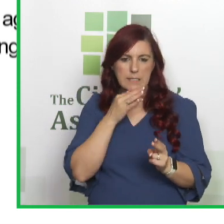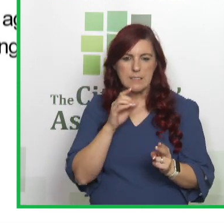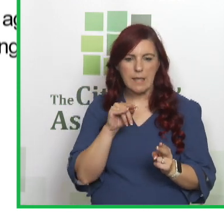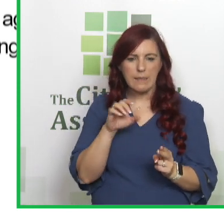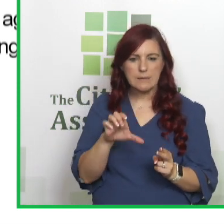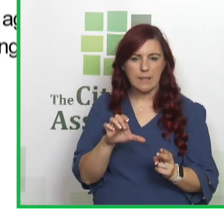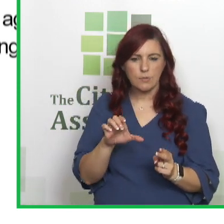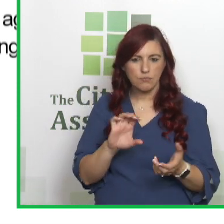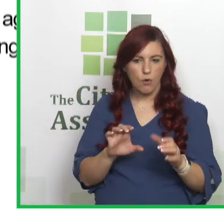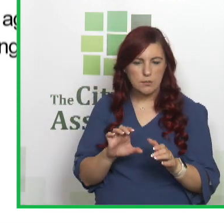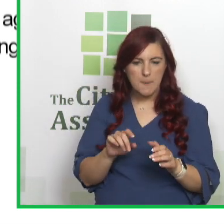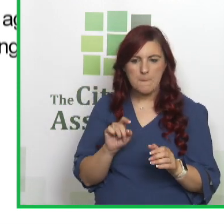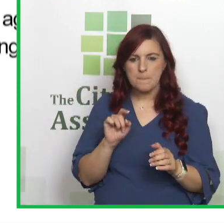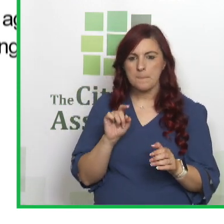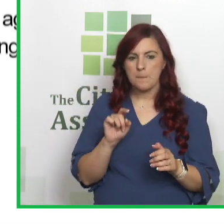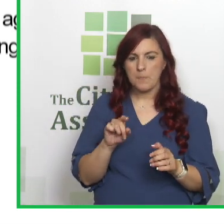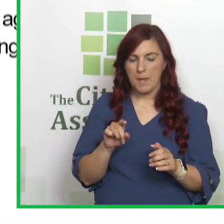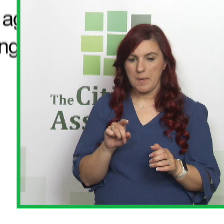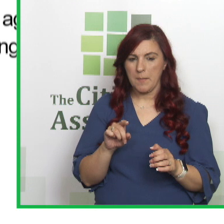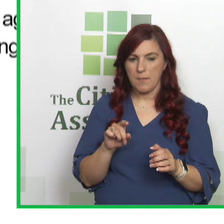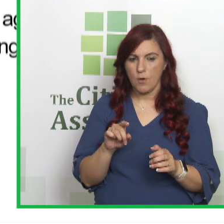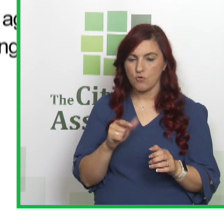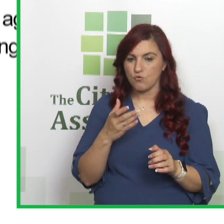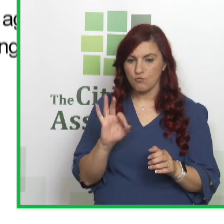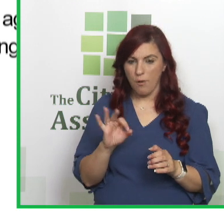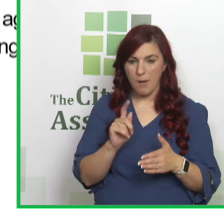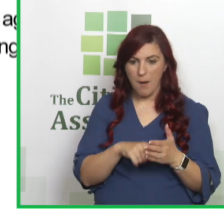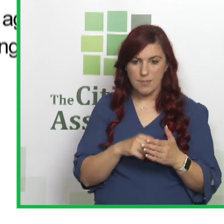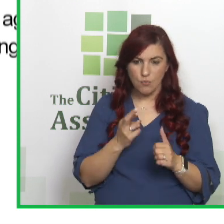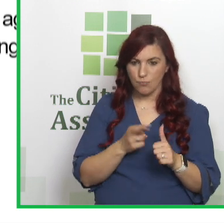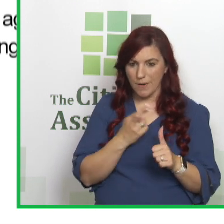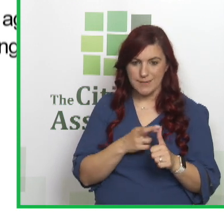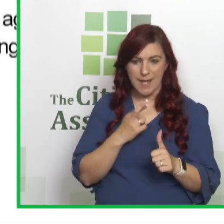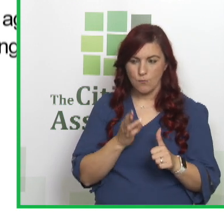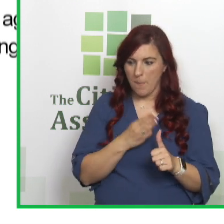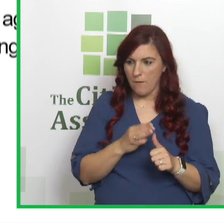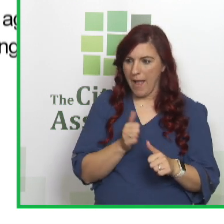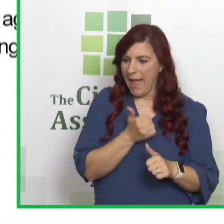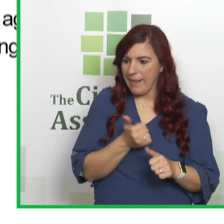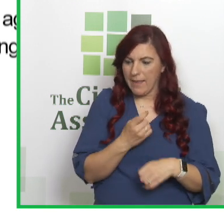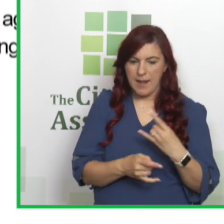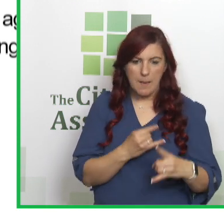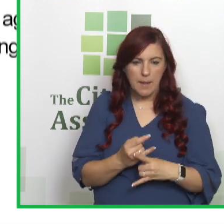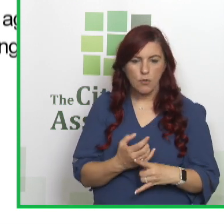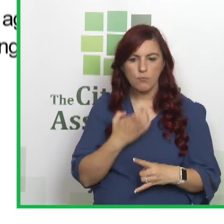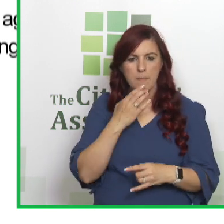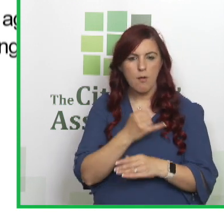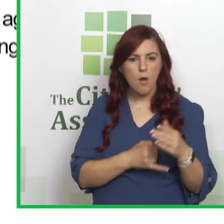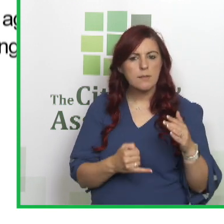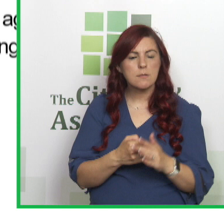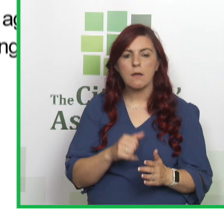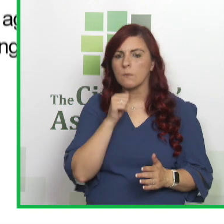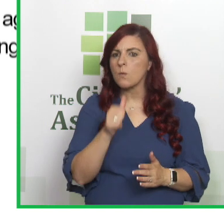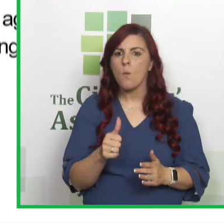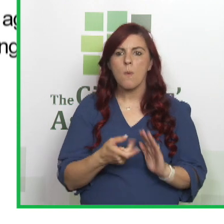well ready and prepared for all eventualities that will arise. Criminal organisations have no intention of